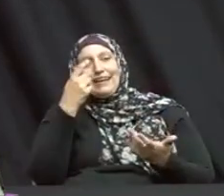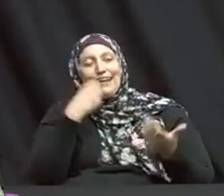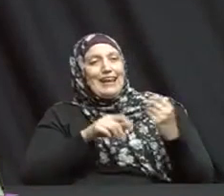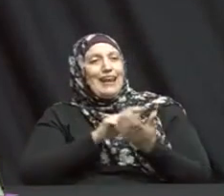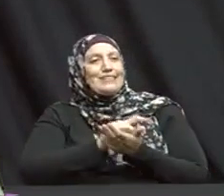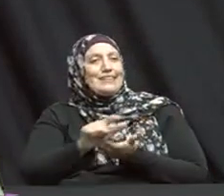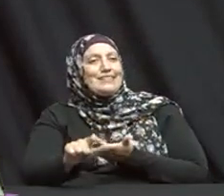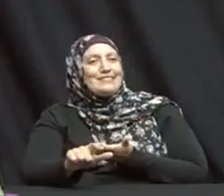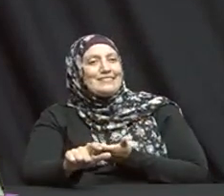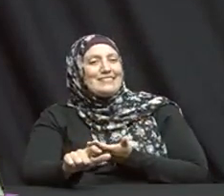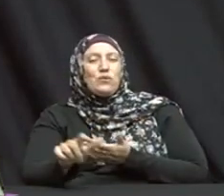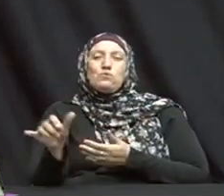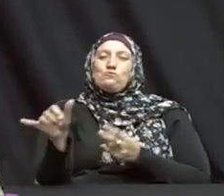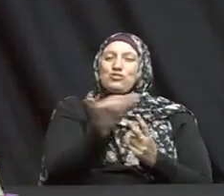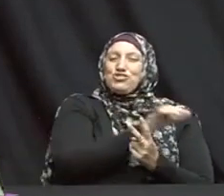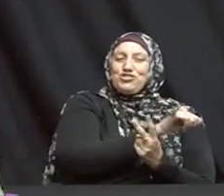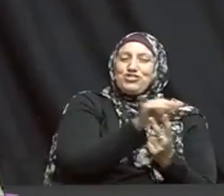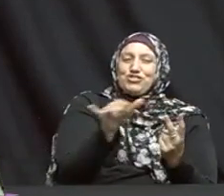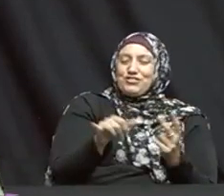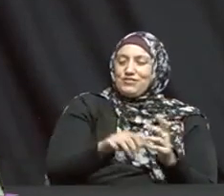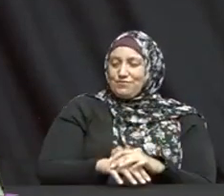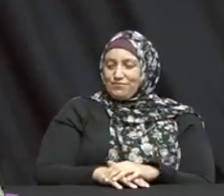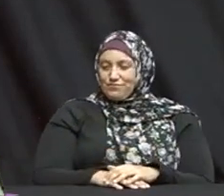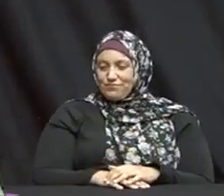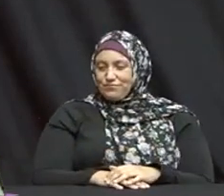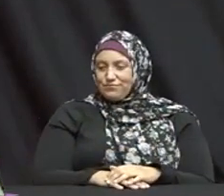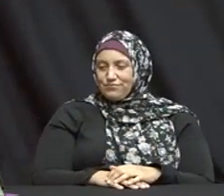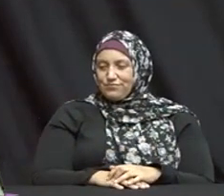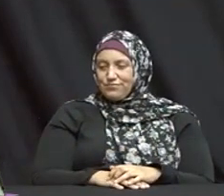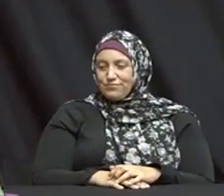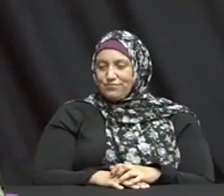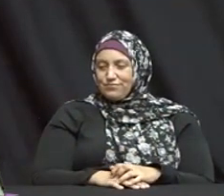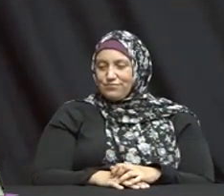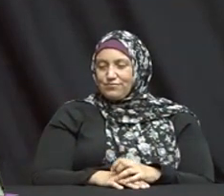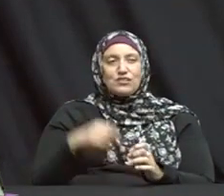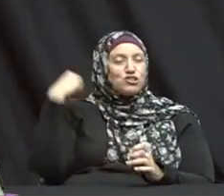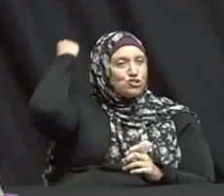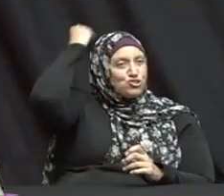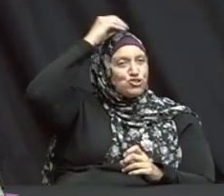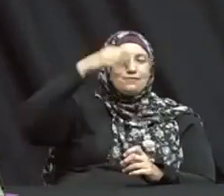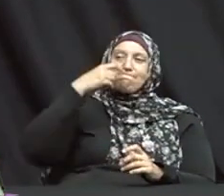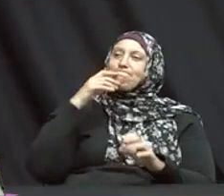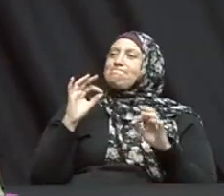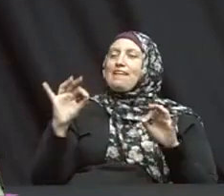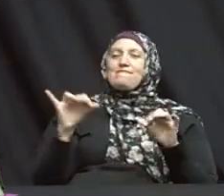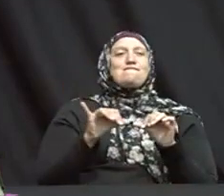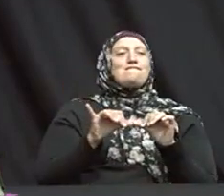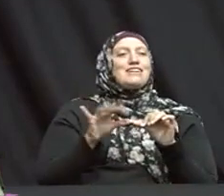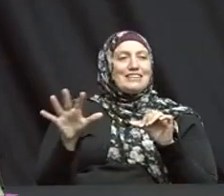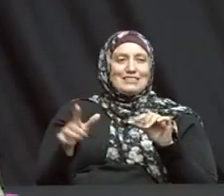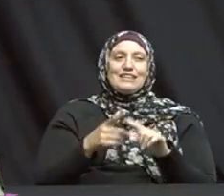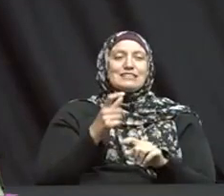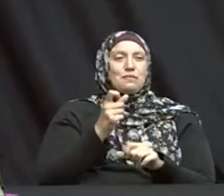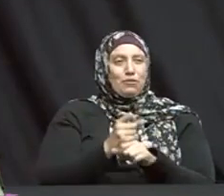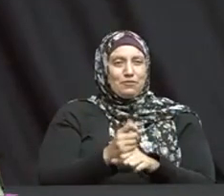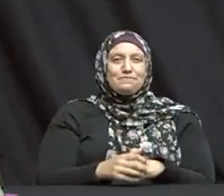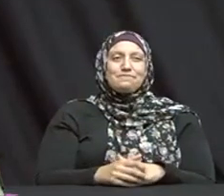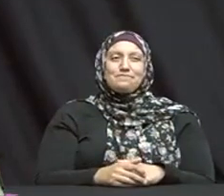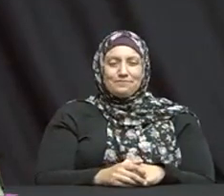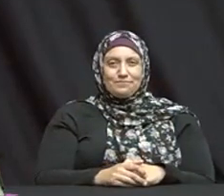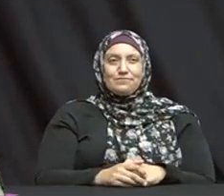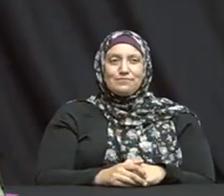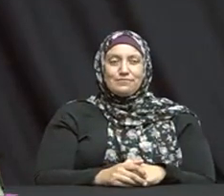policies. Very consistent. Thank you very much, Haji Mohammed. Yes, the example that you mentioned is very fit. And in that's